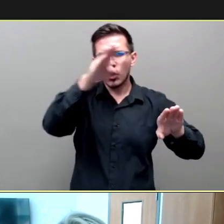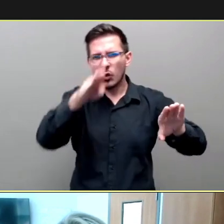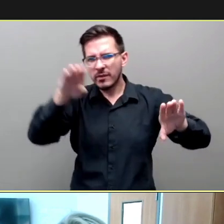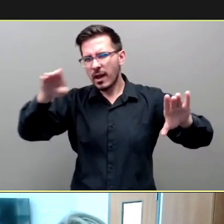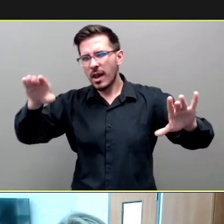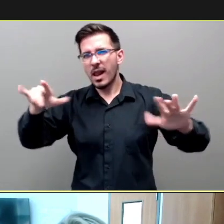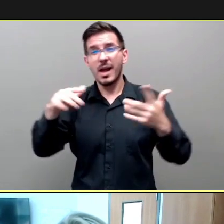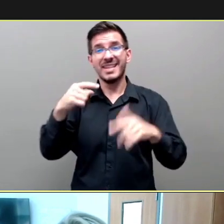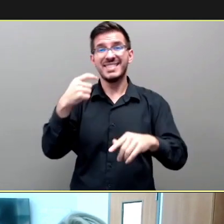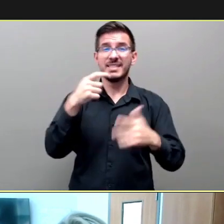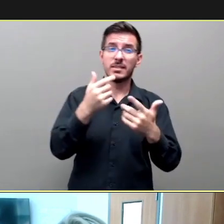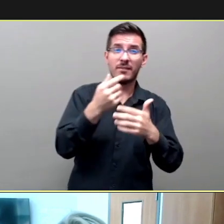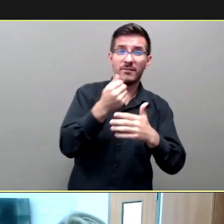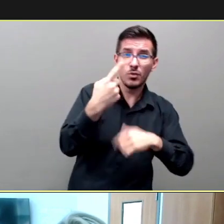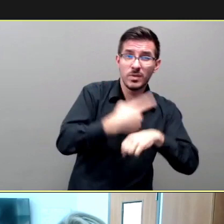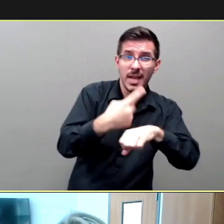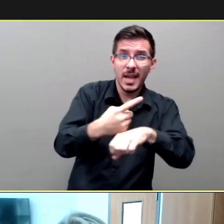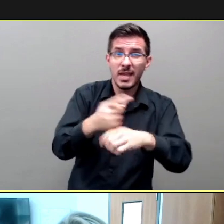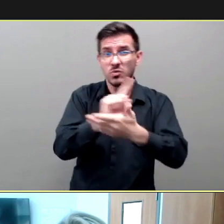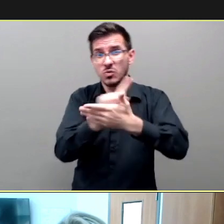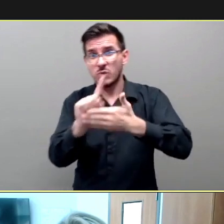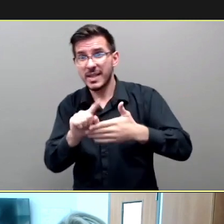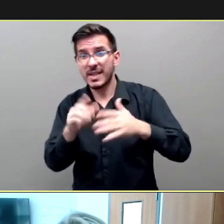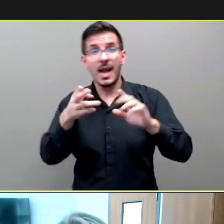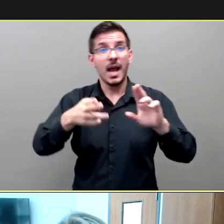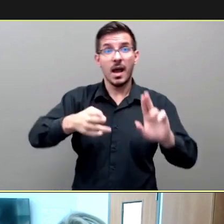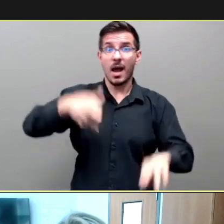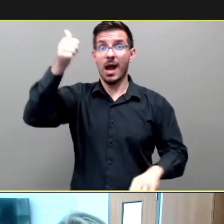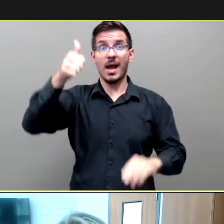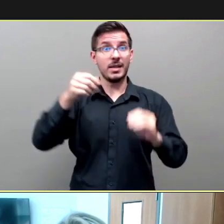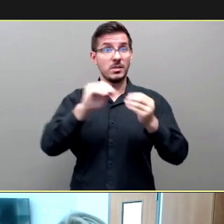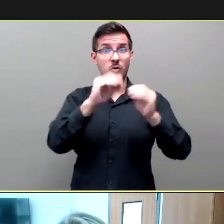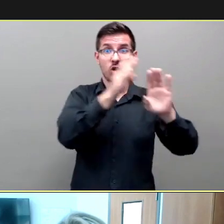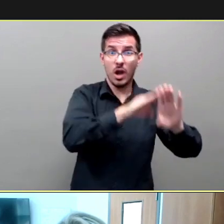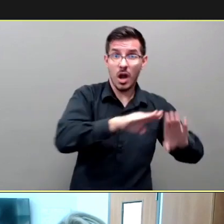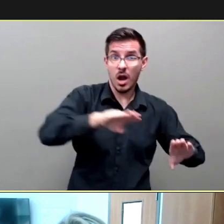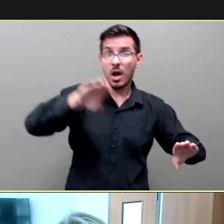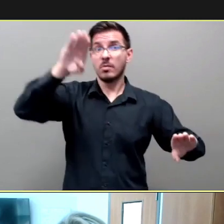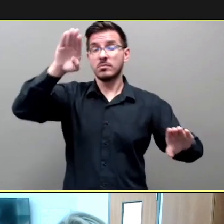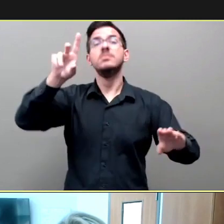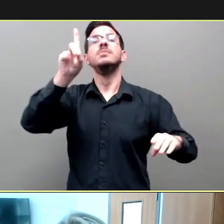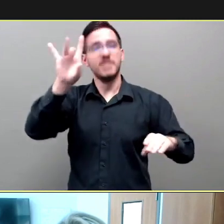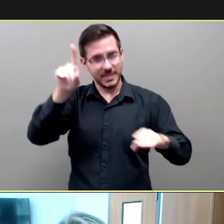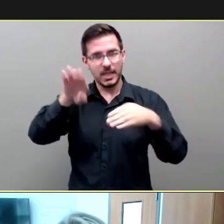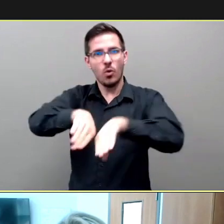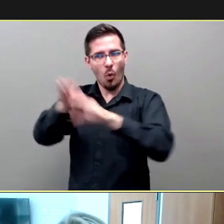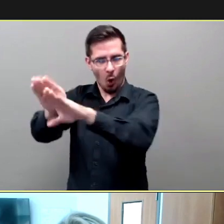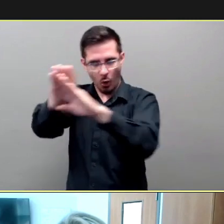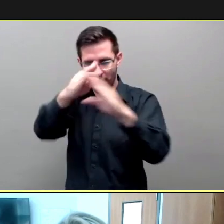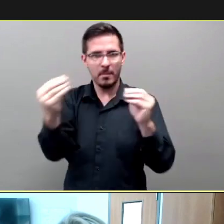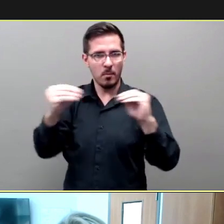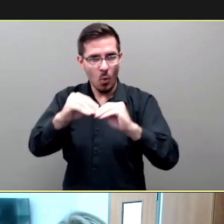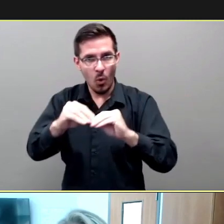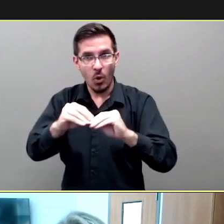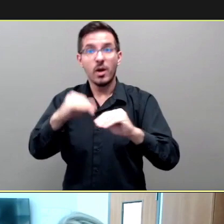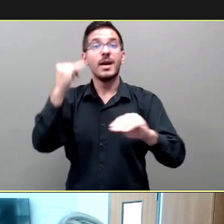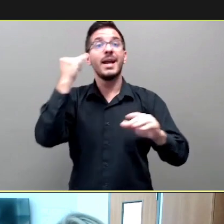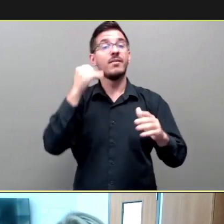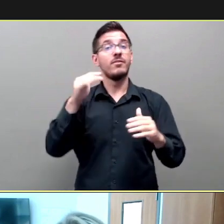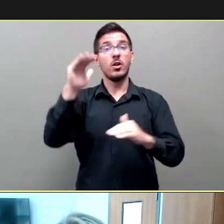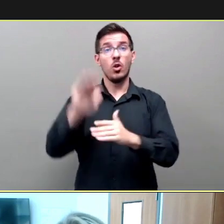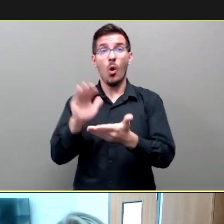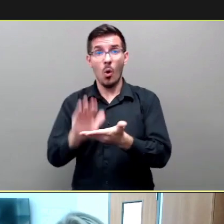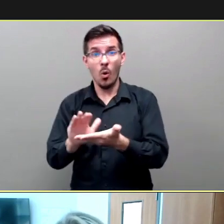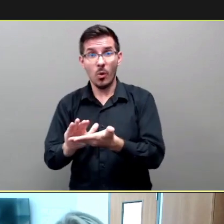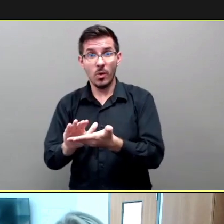couple days to a week. But on our highest case counts, we've done the most sheltering, and the lowest case counts, we've had none. And it goes